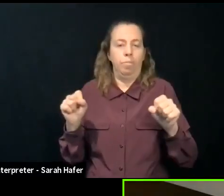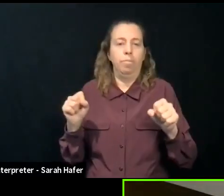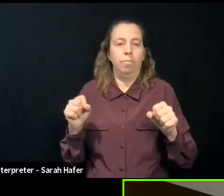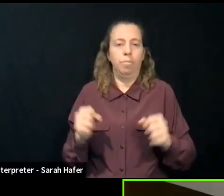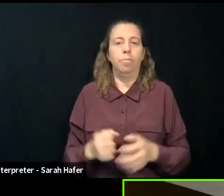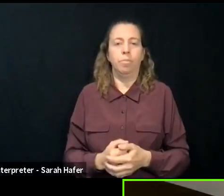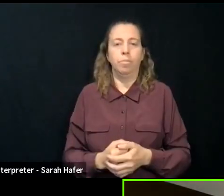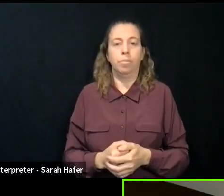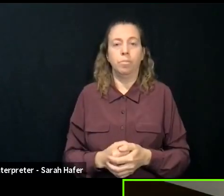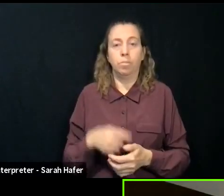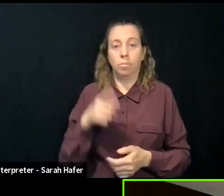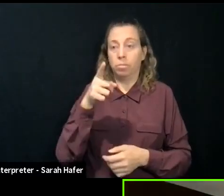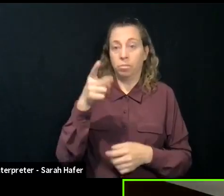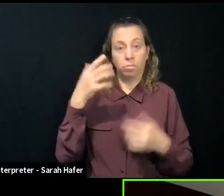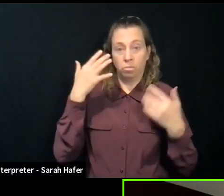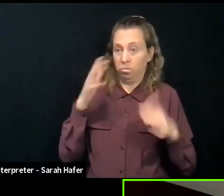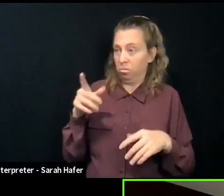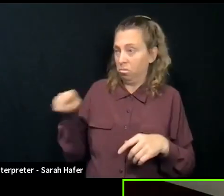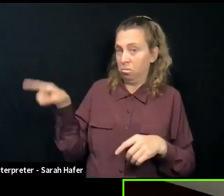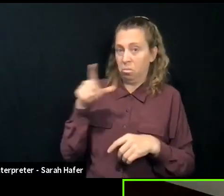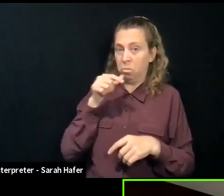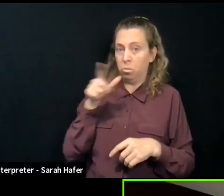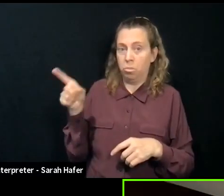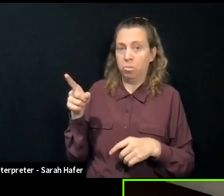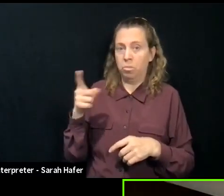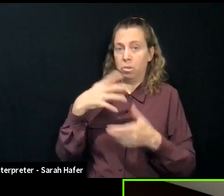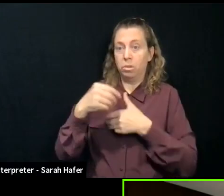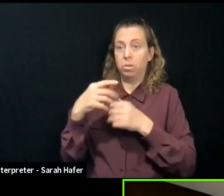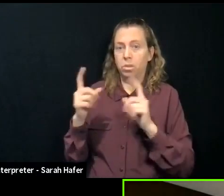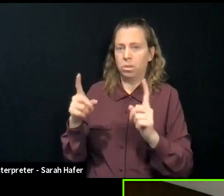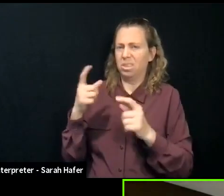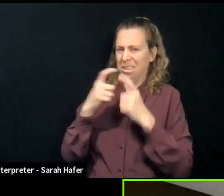out in public, wearing a face covering is safest.